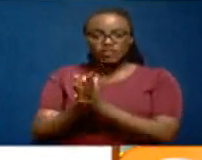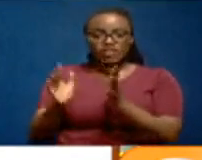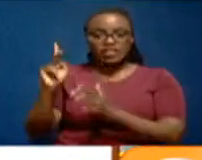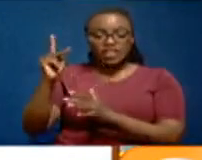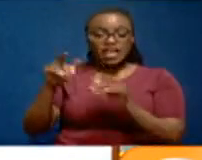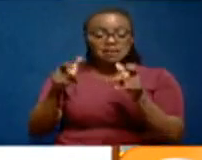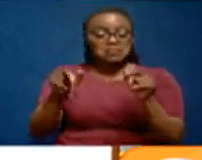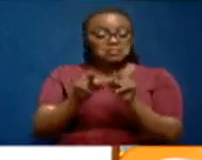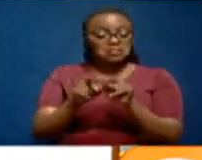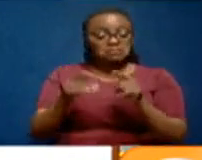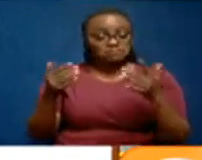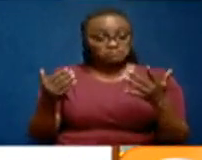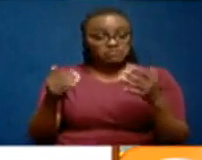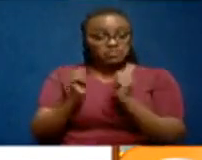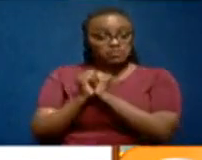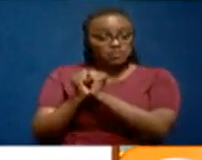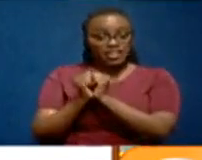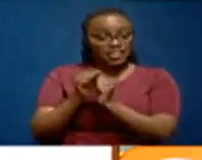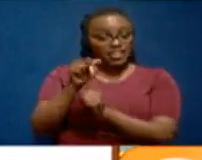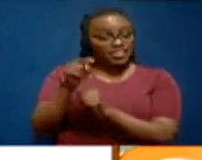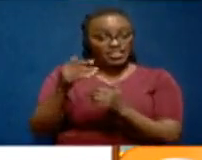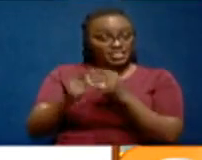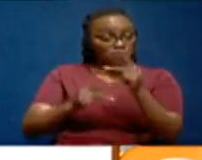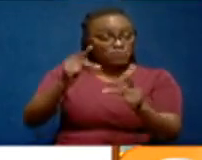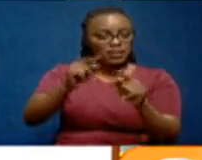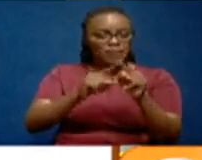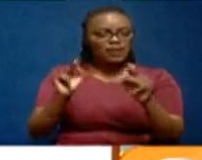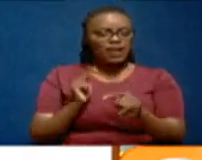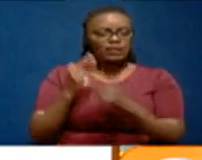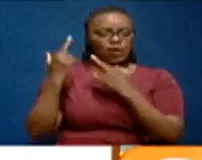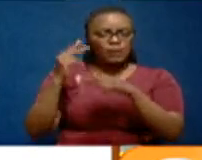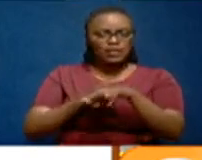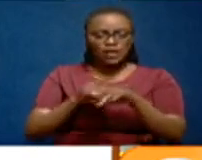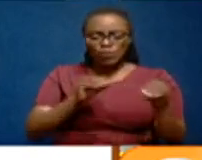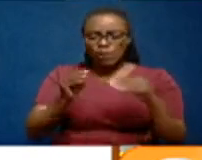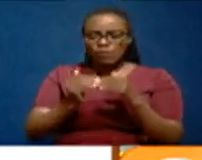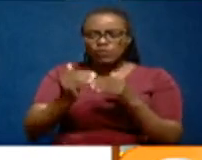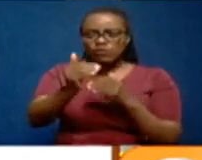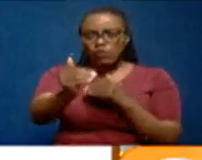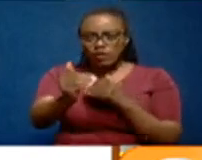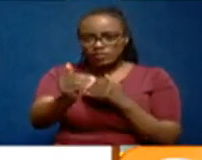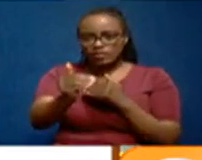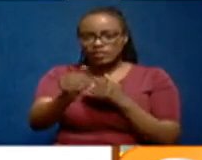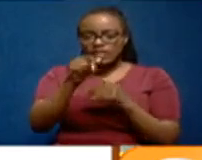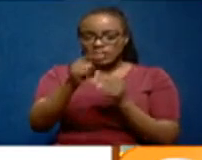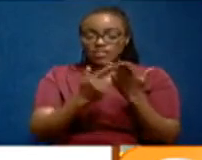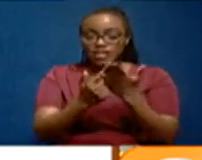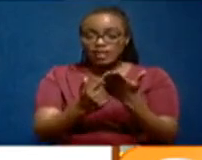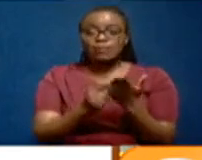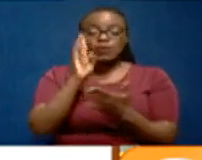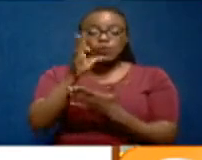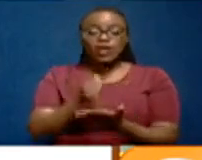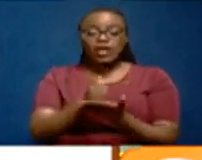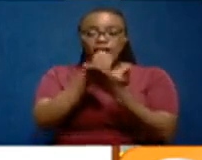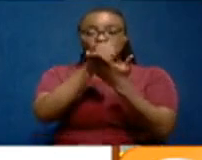media was actually together in this process. Yeah. But we are hoping that going forward, these debates then help